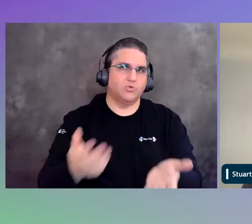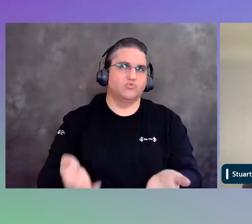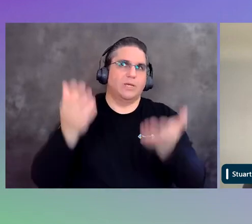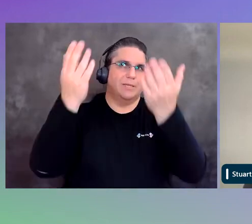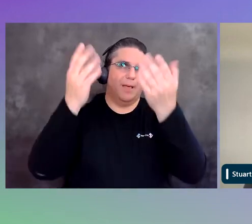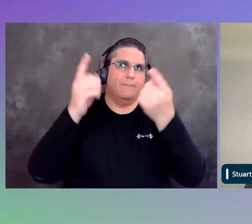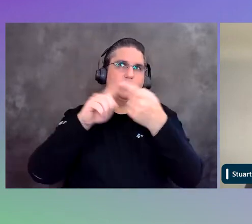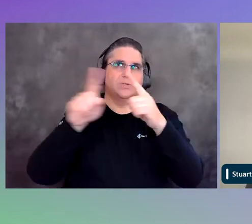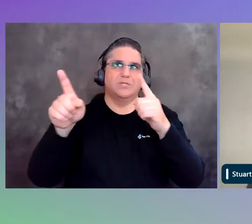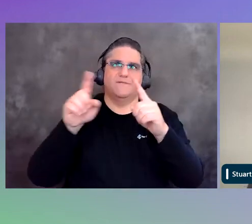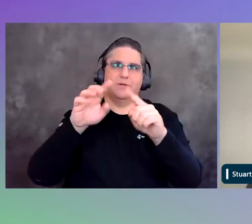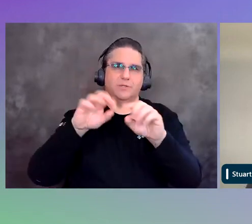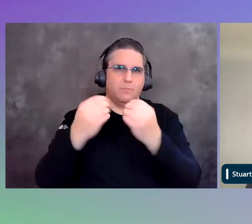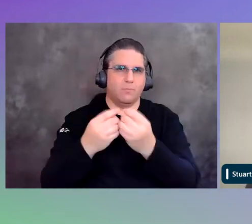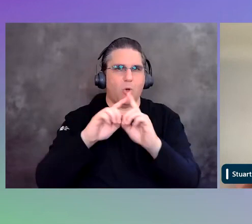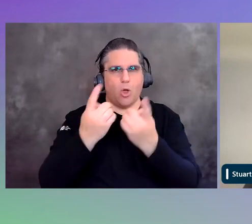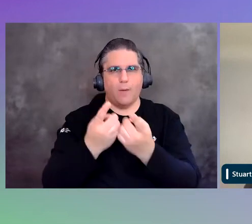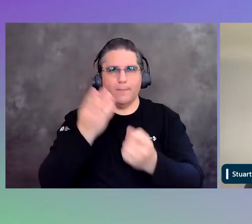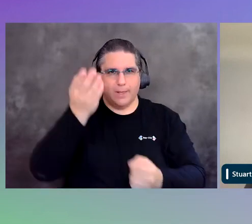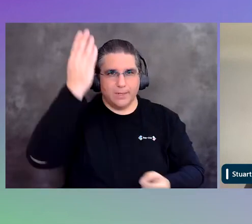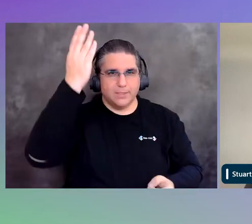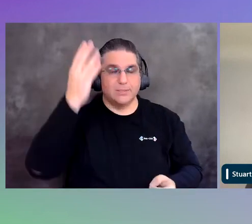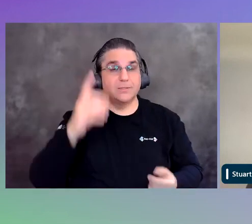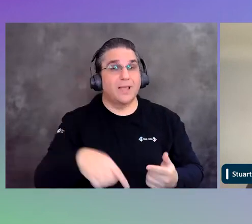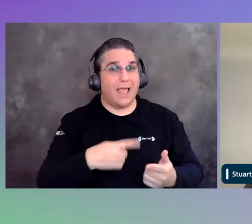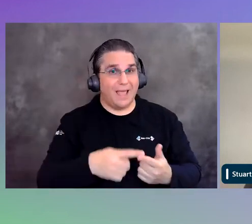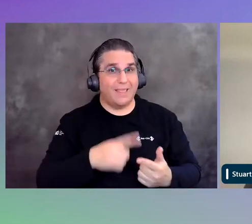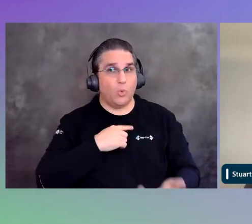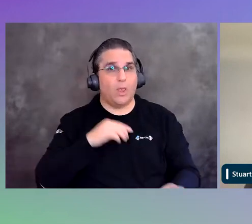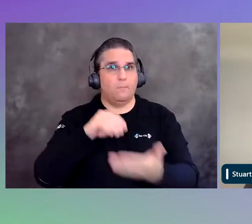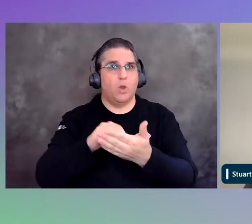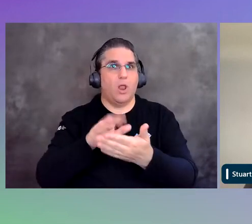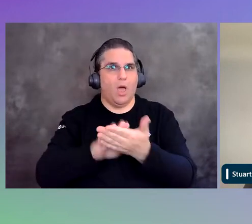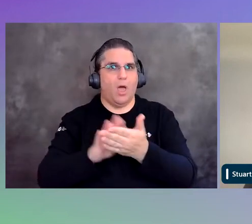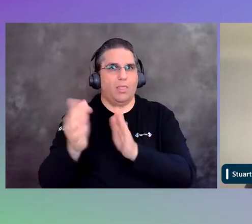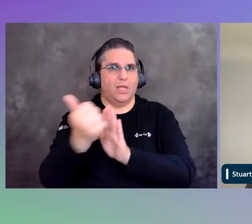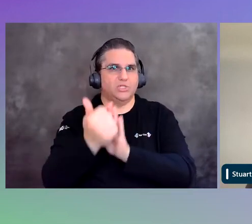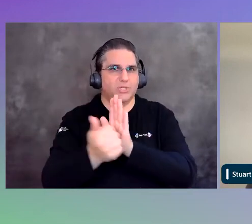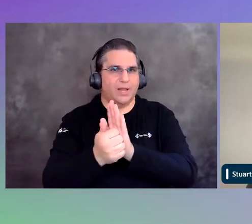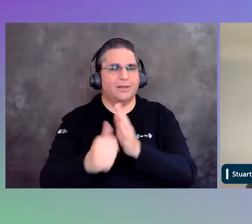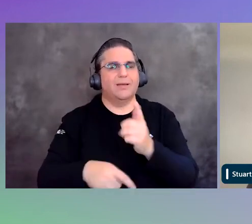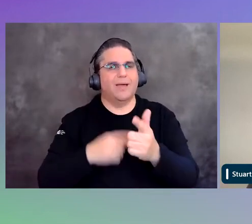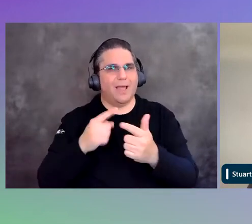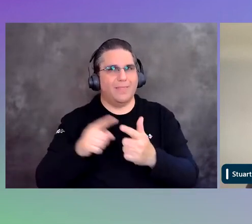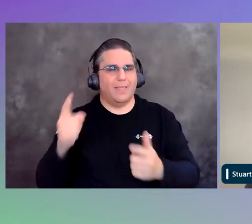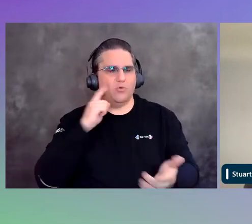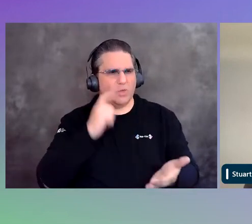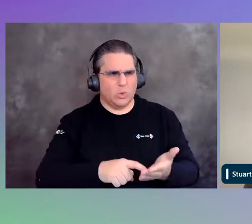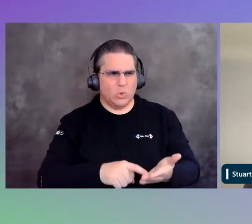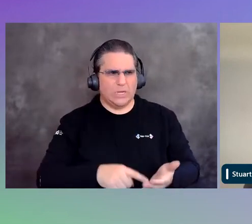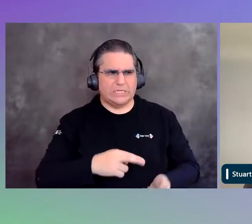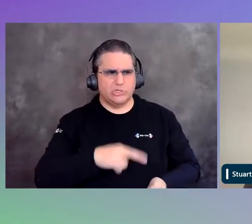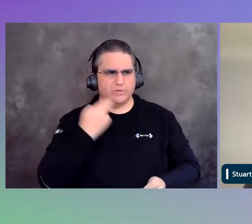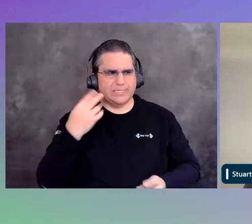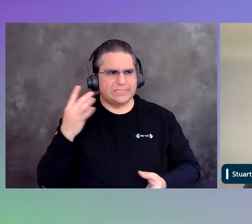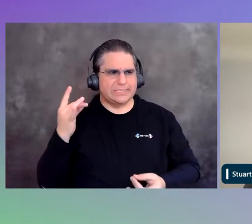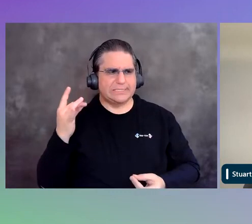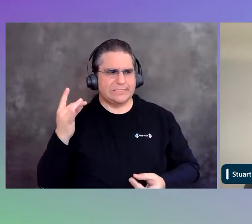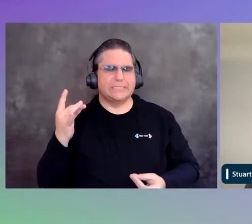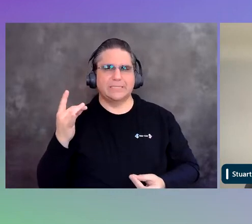do in corporate businesses, then you can get it on the agenda and people really, really realize that that's a risk and they need to negate it.